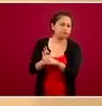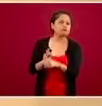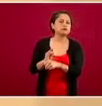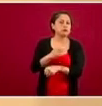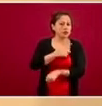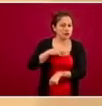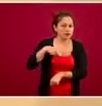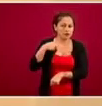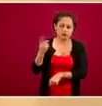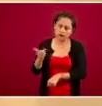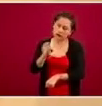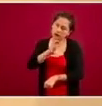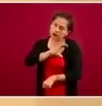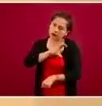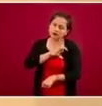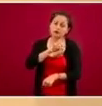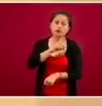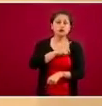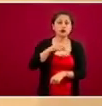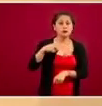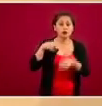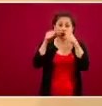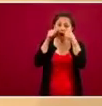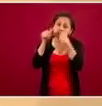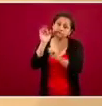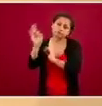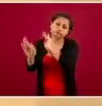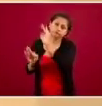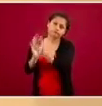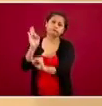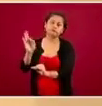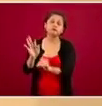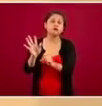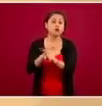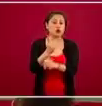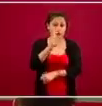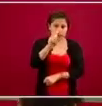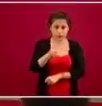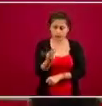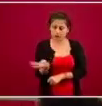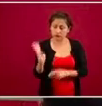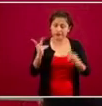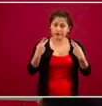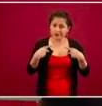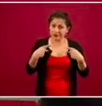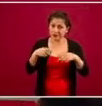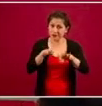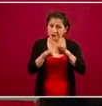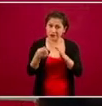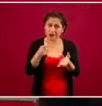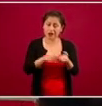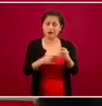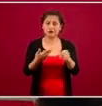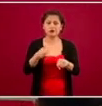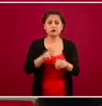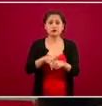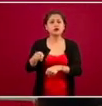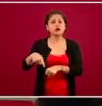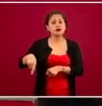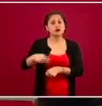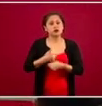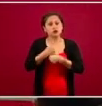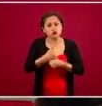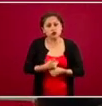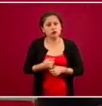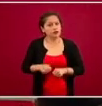working at the hospital. They deserve all of our admiration, all of our estimation, all of our empathy, and all